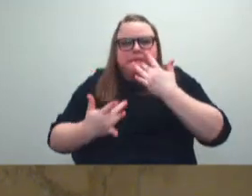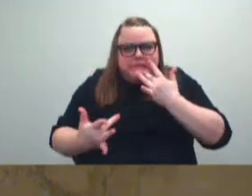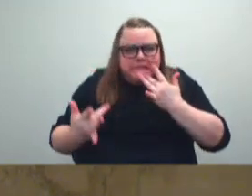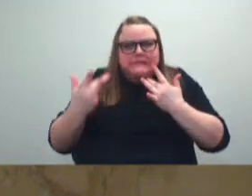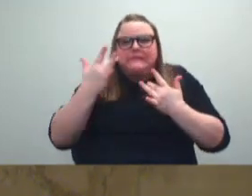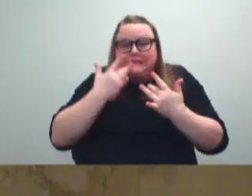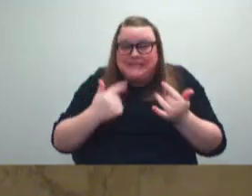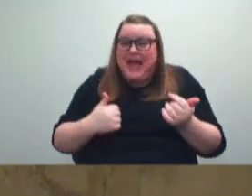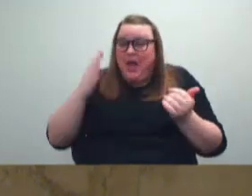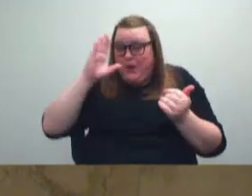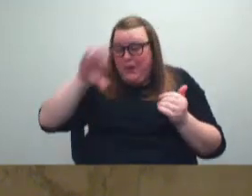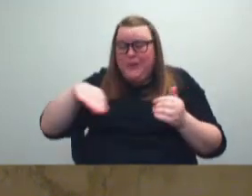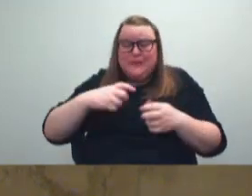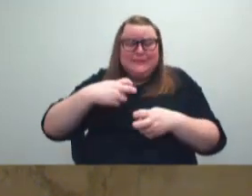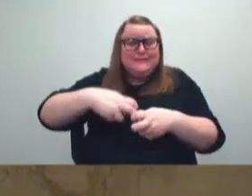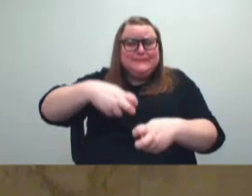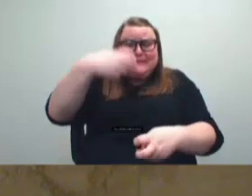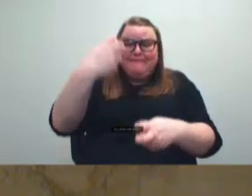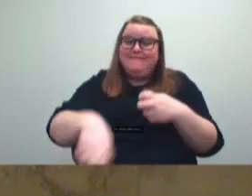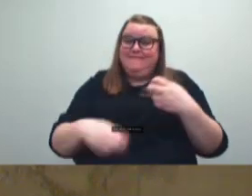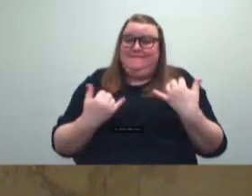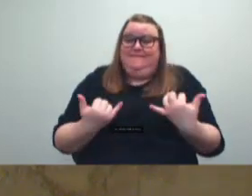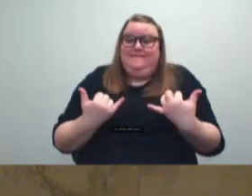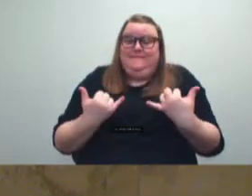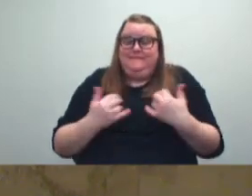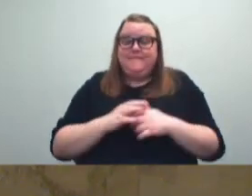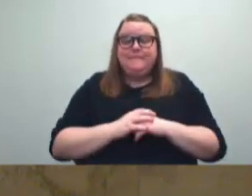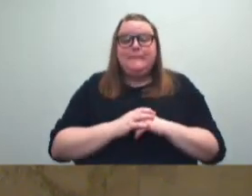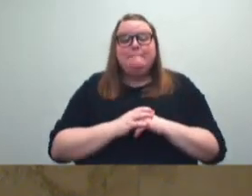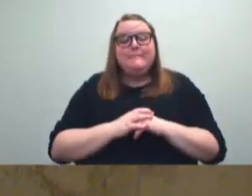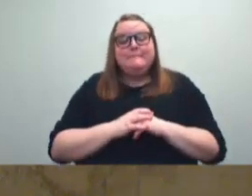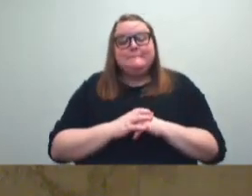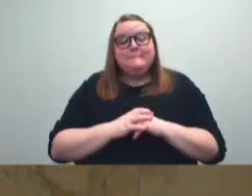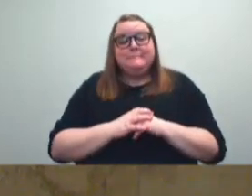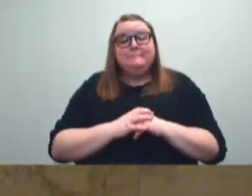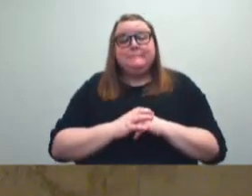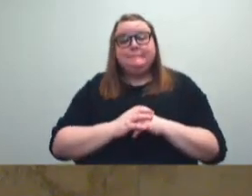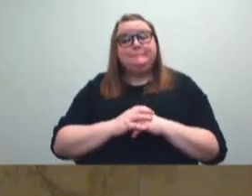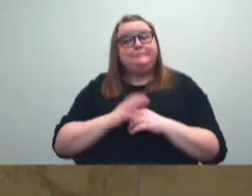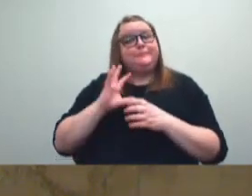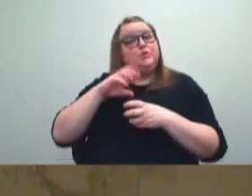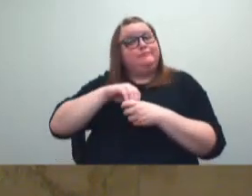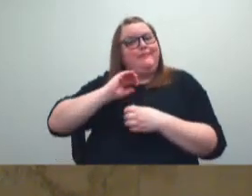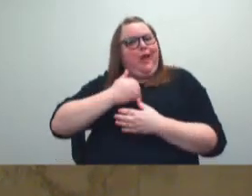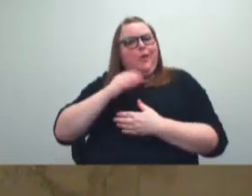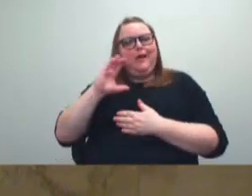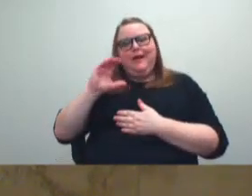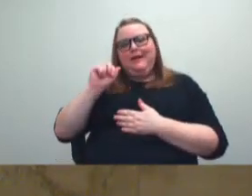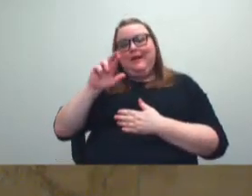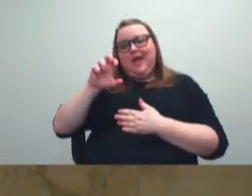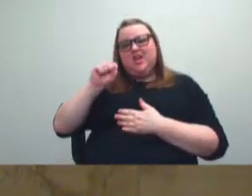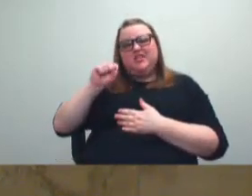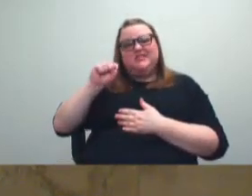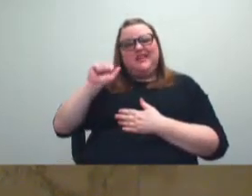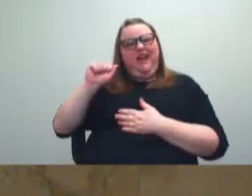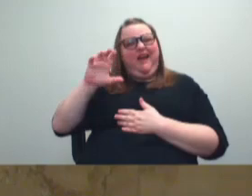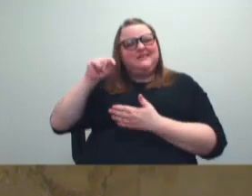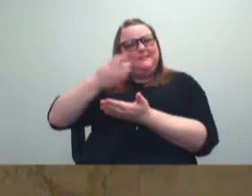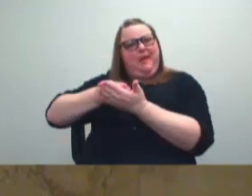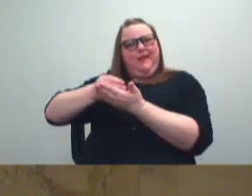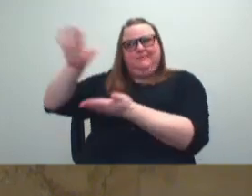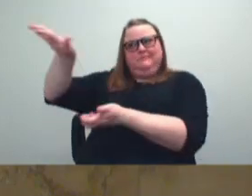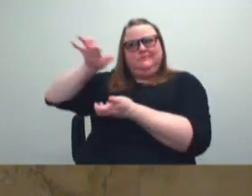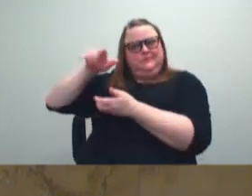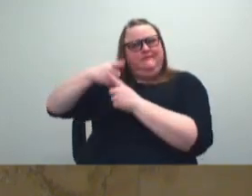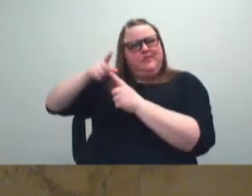is tough times, and so part of our CARES Act funding, we really wanted to make sure that we could help our small businesses as much as possible,